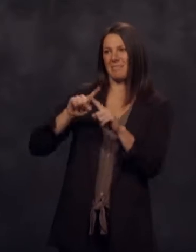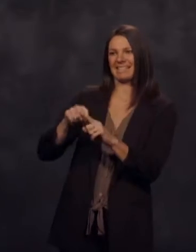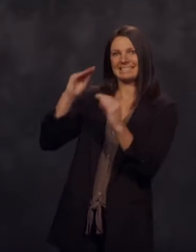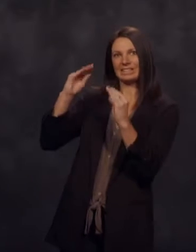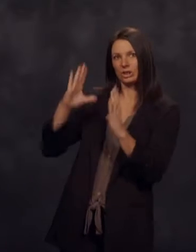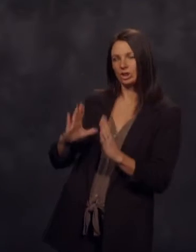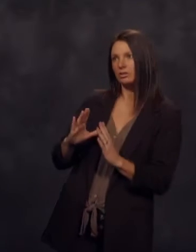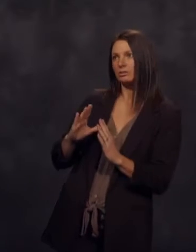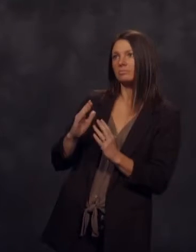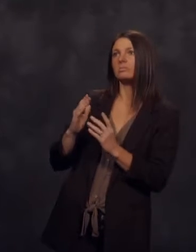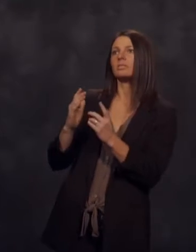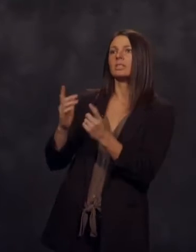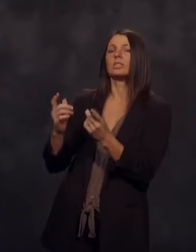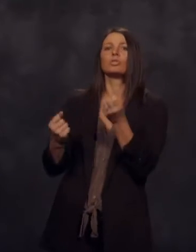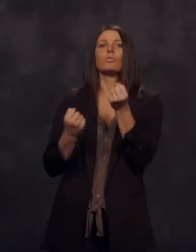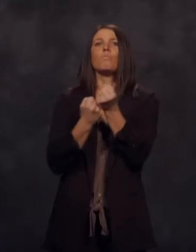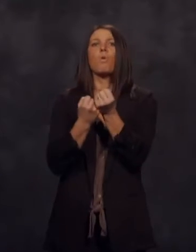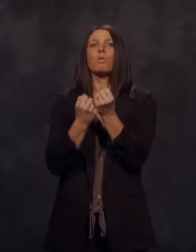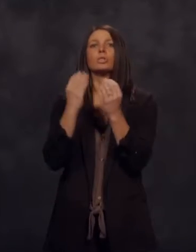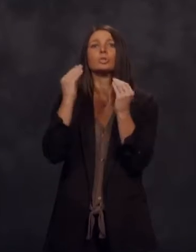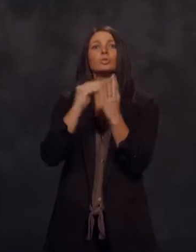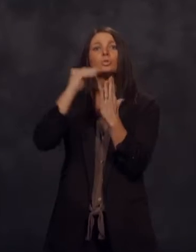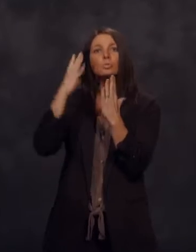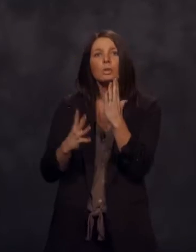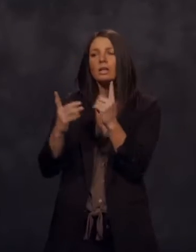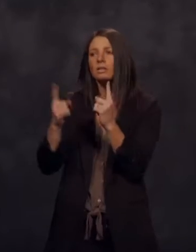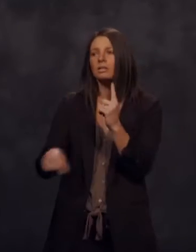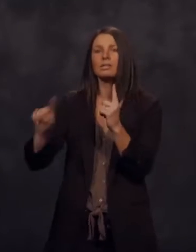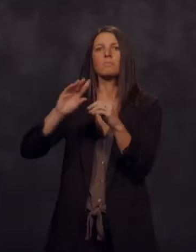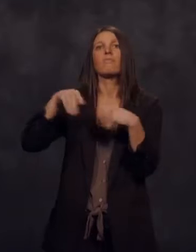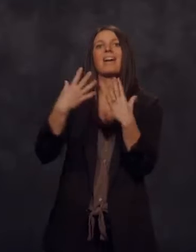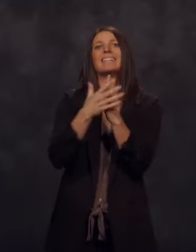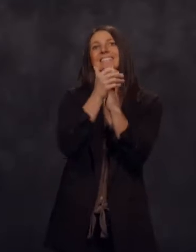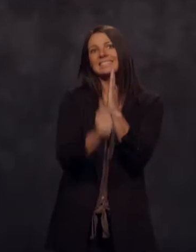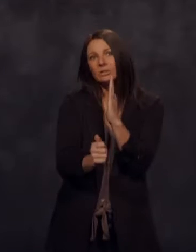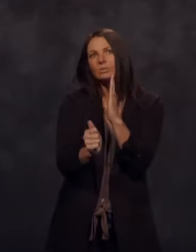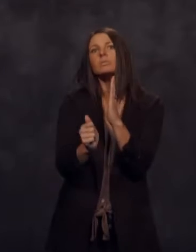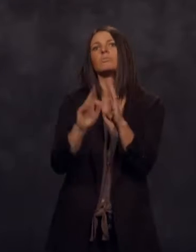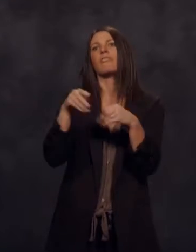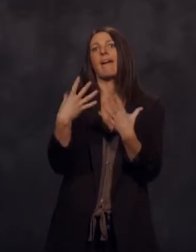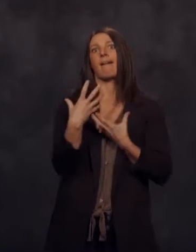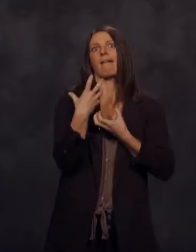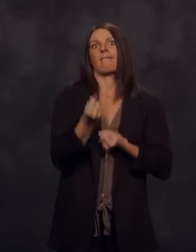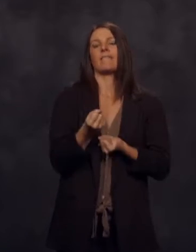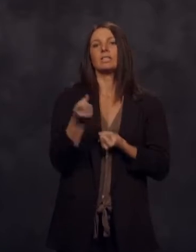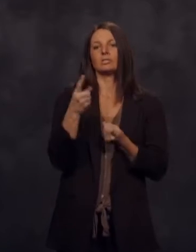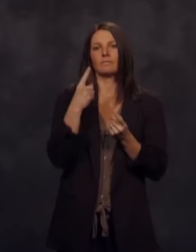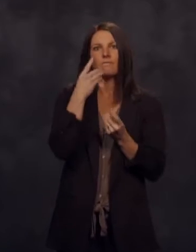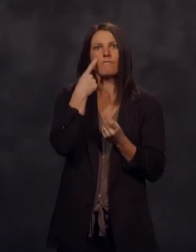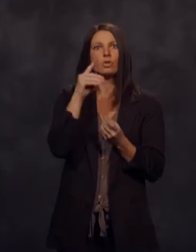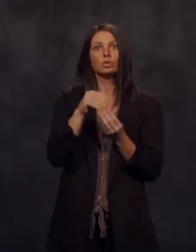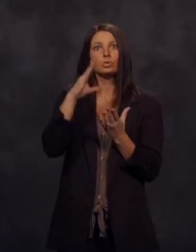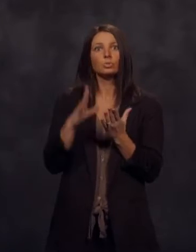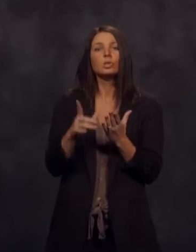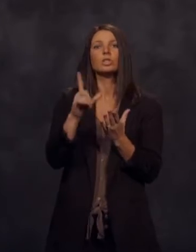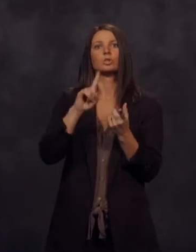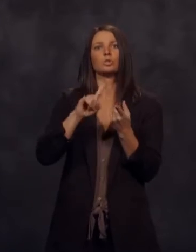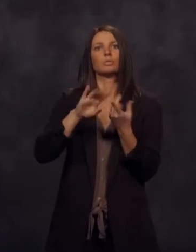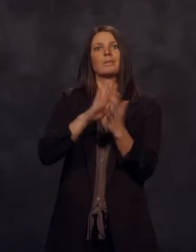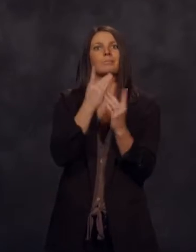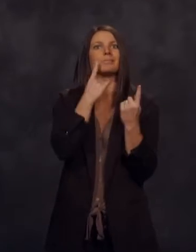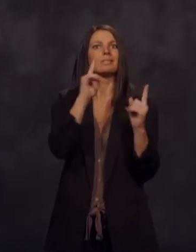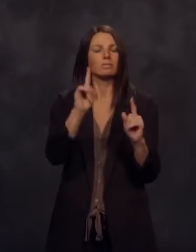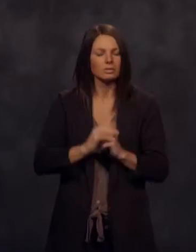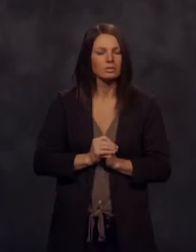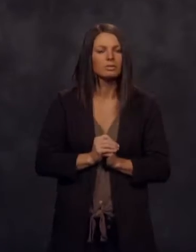teachers who support students, who give them the skills and the confidence they need to succeed in life. We depend